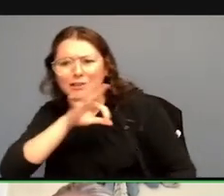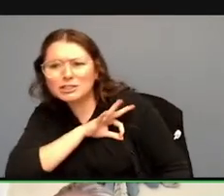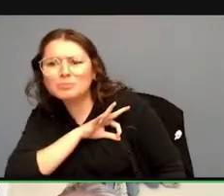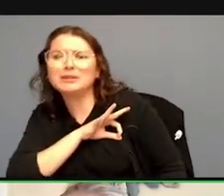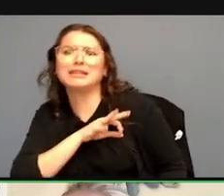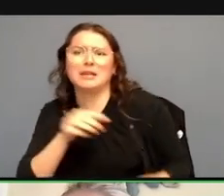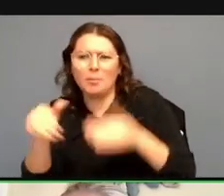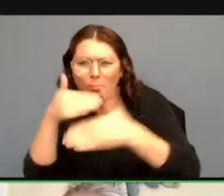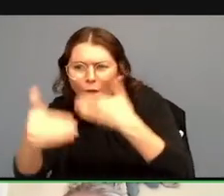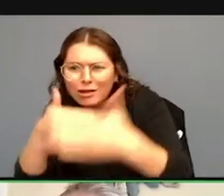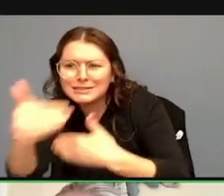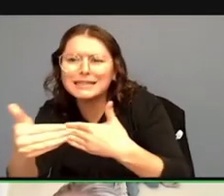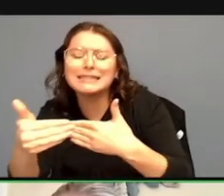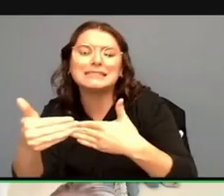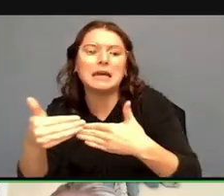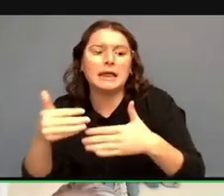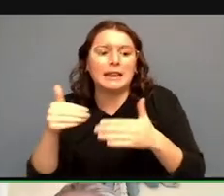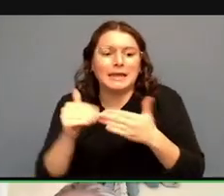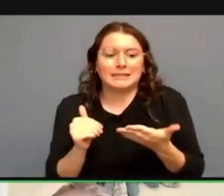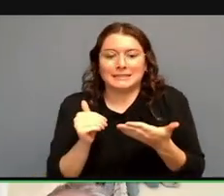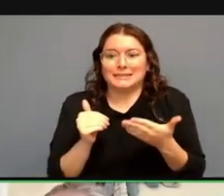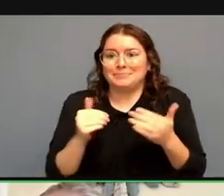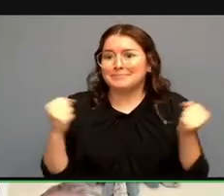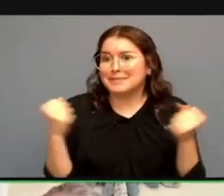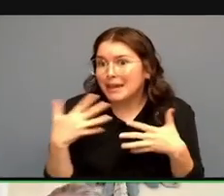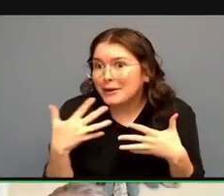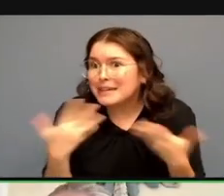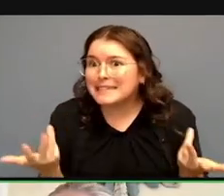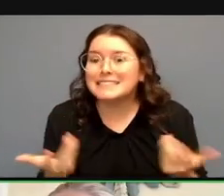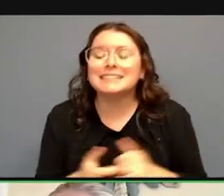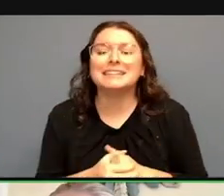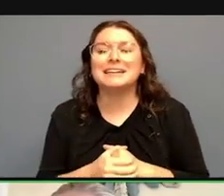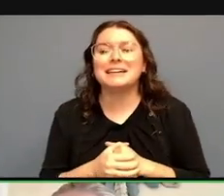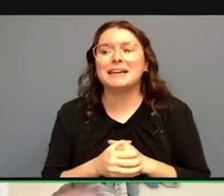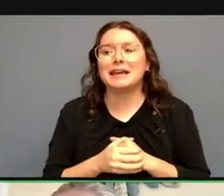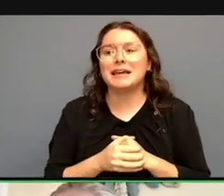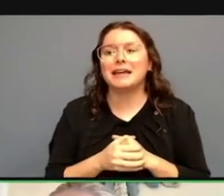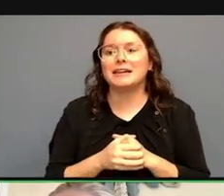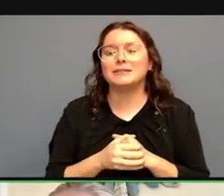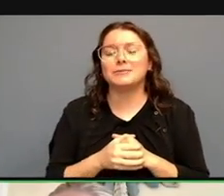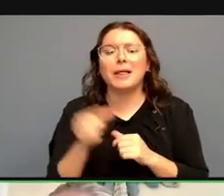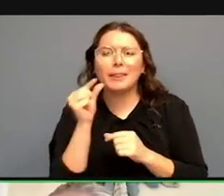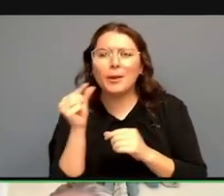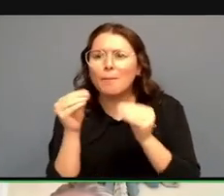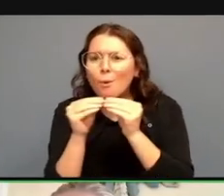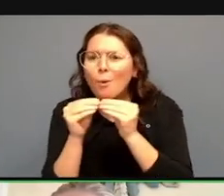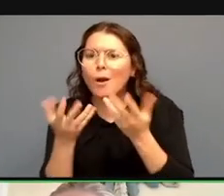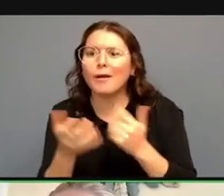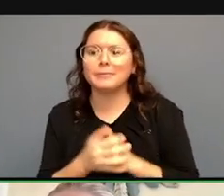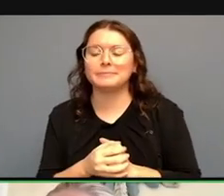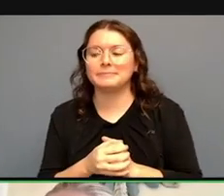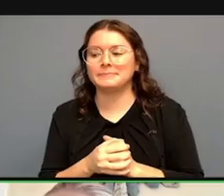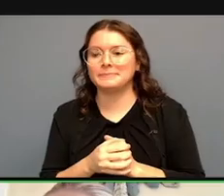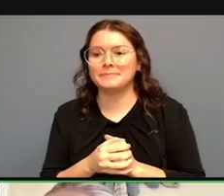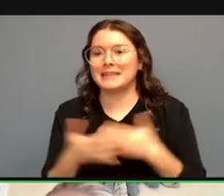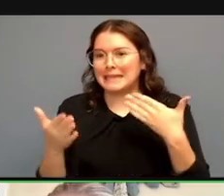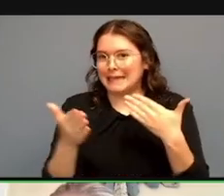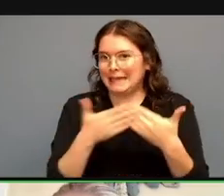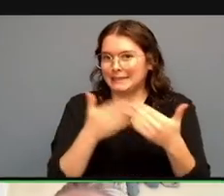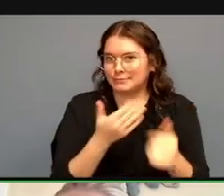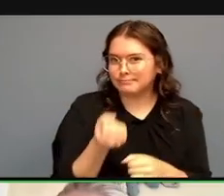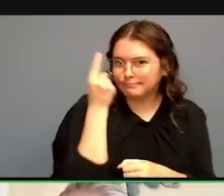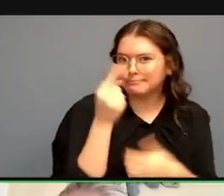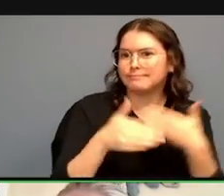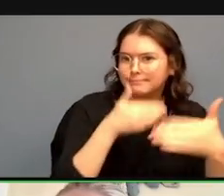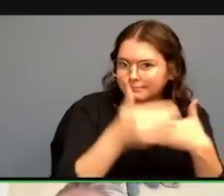process a little less intimidating and a little more easy to